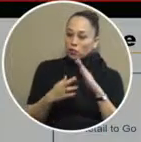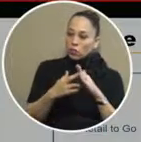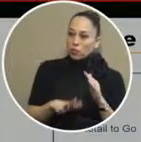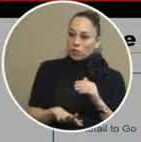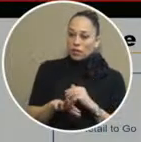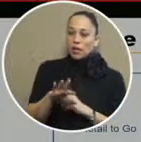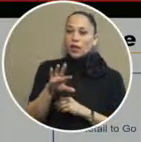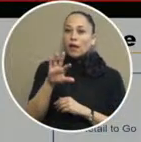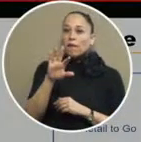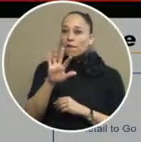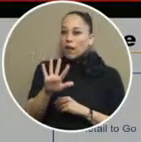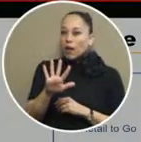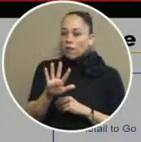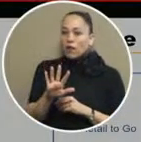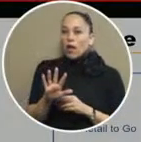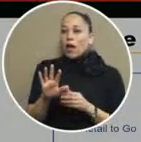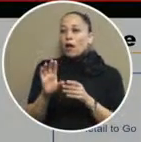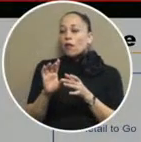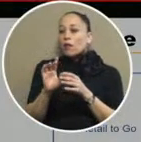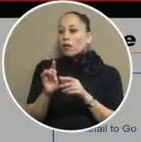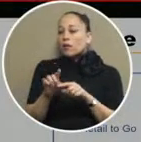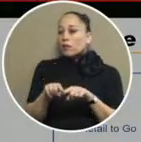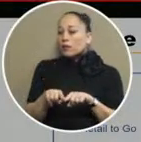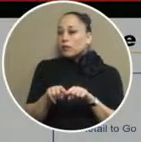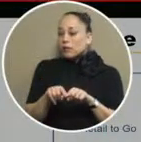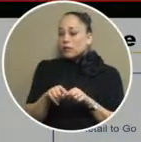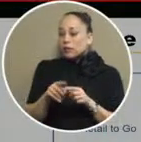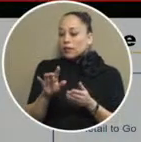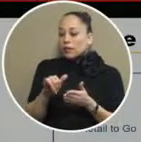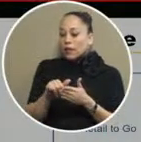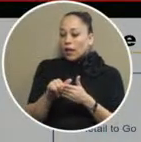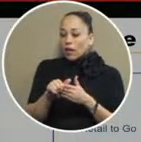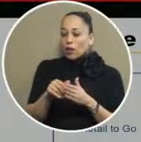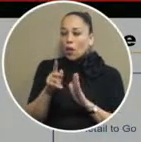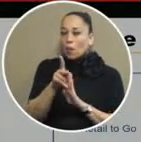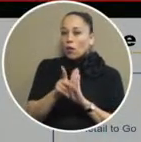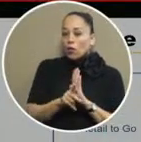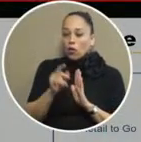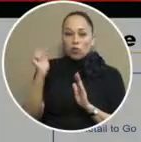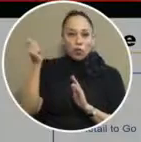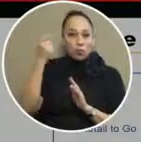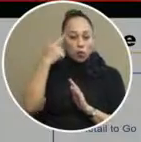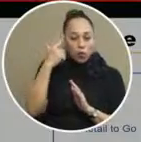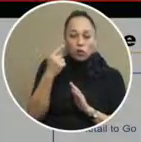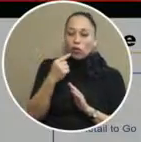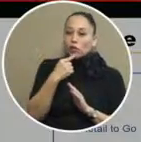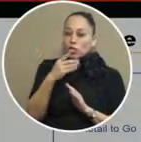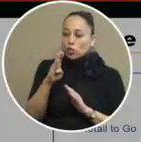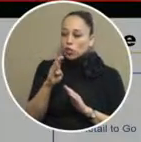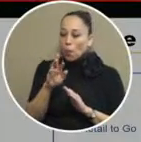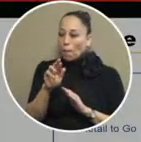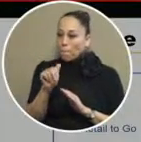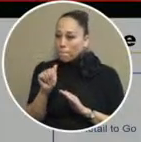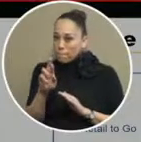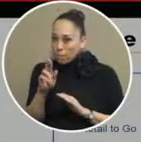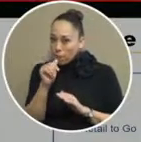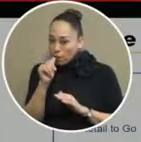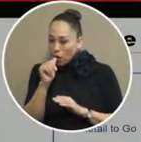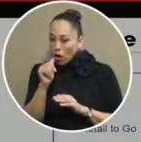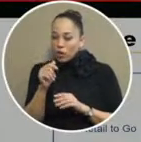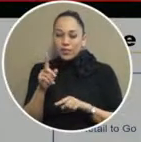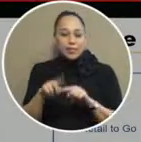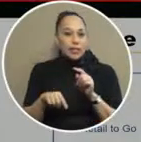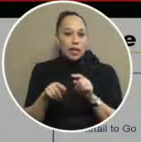Rodriguez, specifically based on his revised protocol, the governor has stated that bars or similar establishments